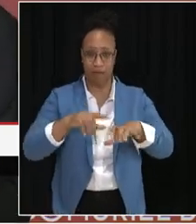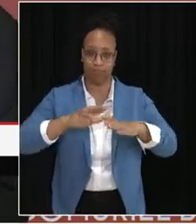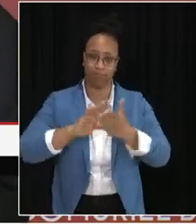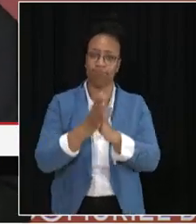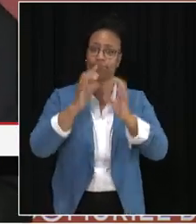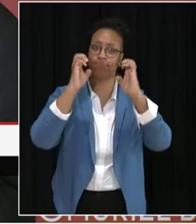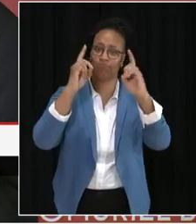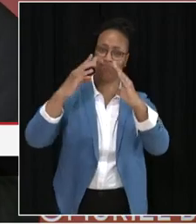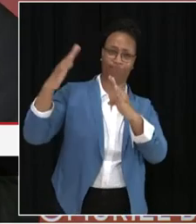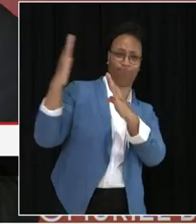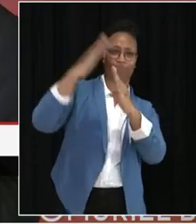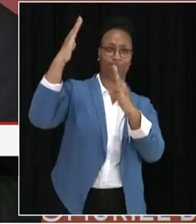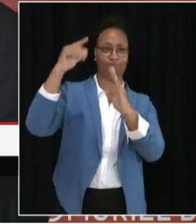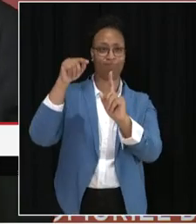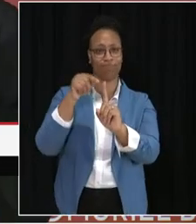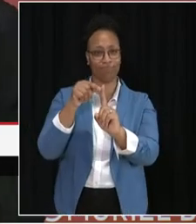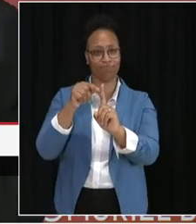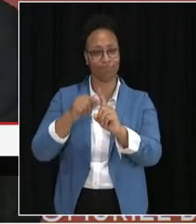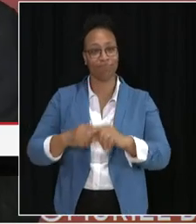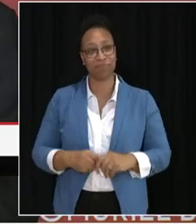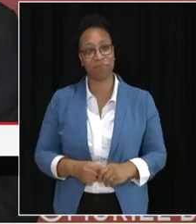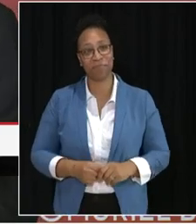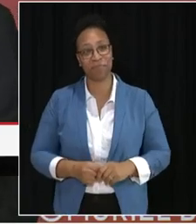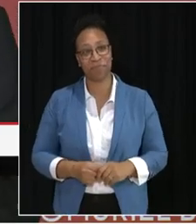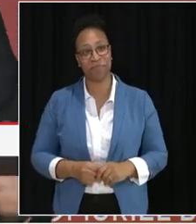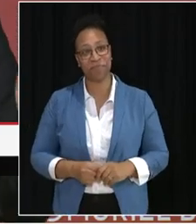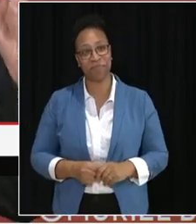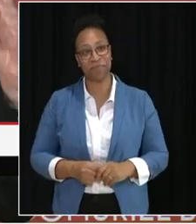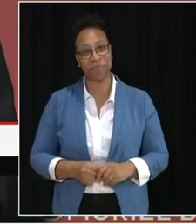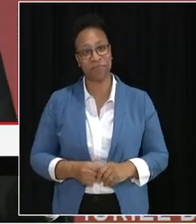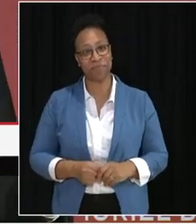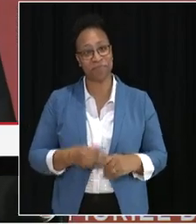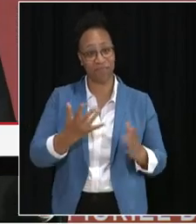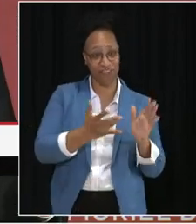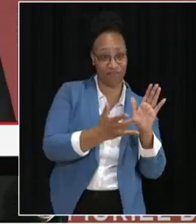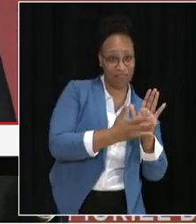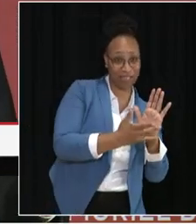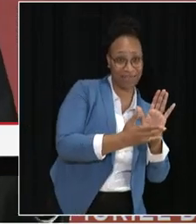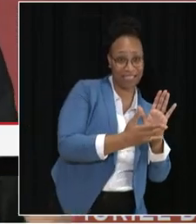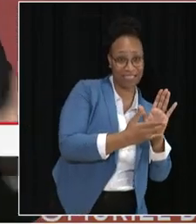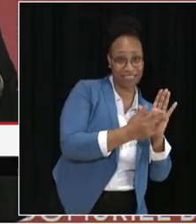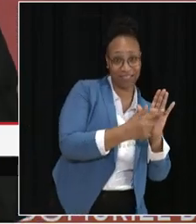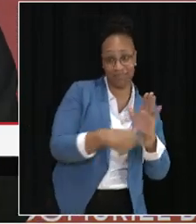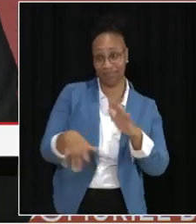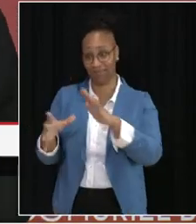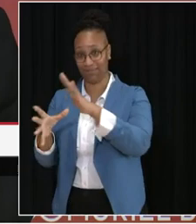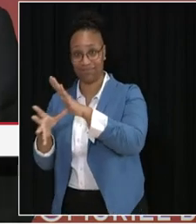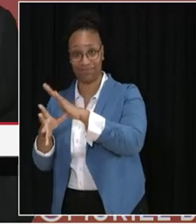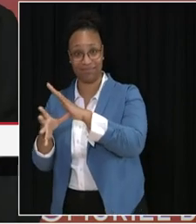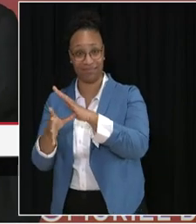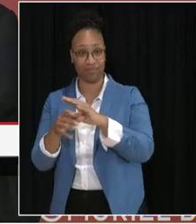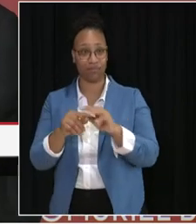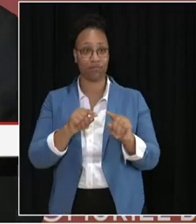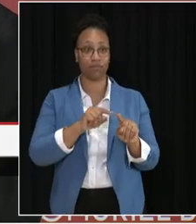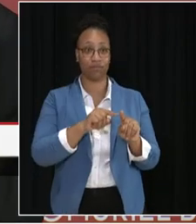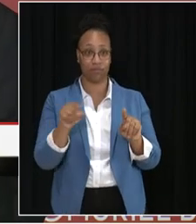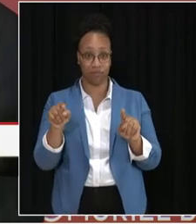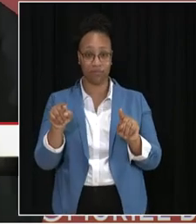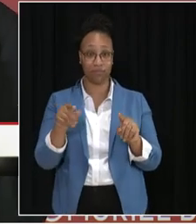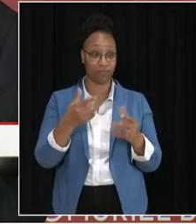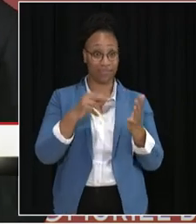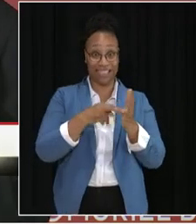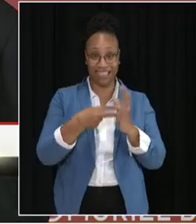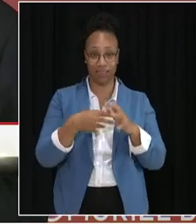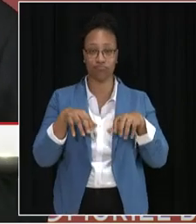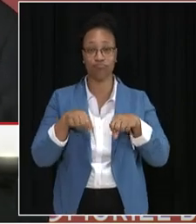ninth grade to year two, to walk away with a city diploma and a two-year AA degree from a